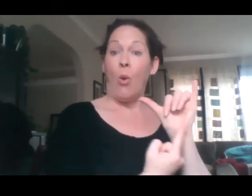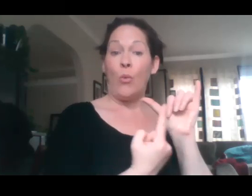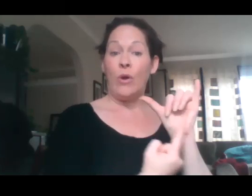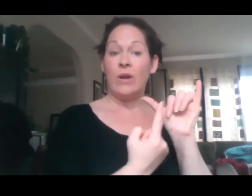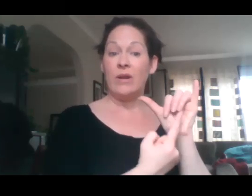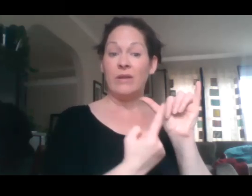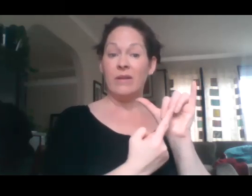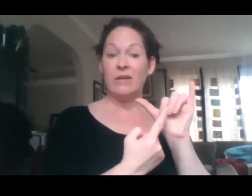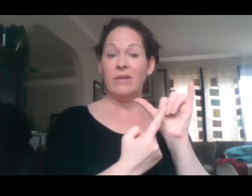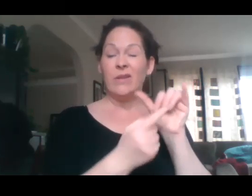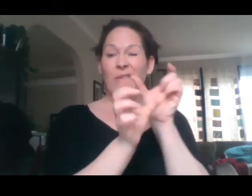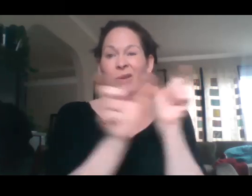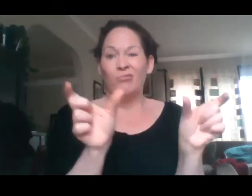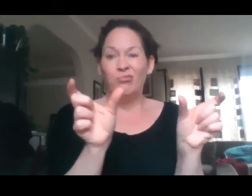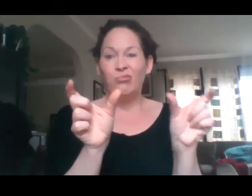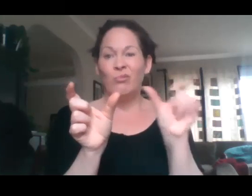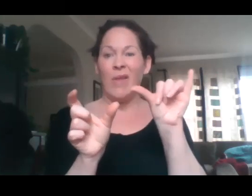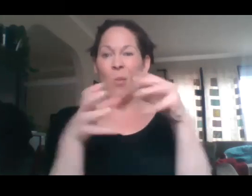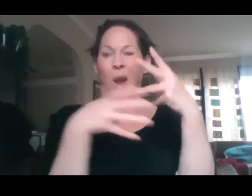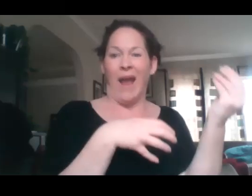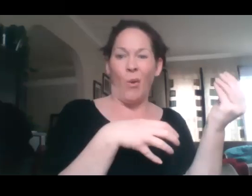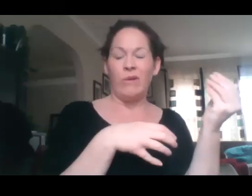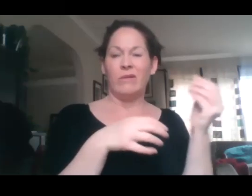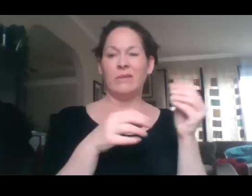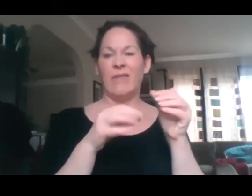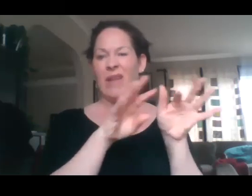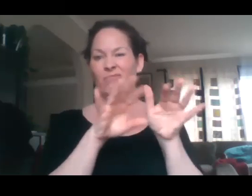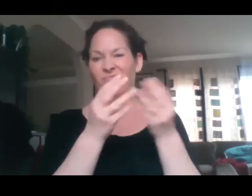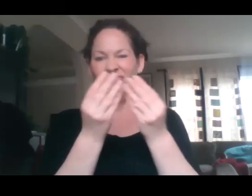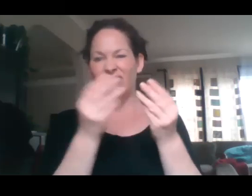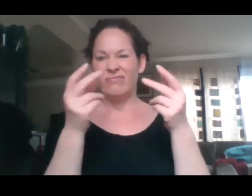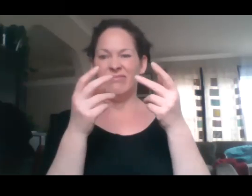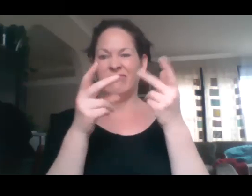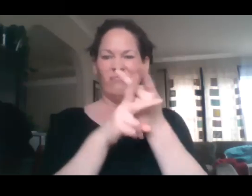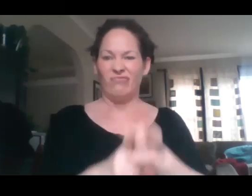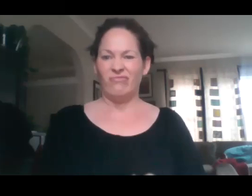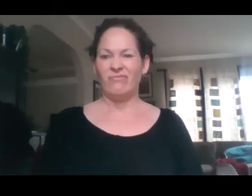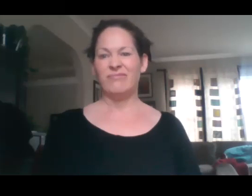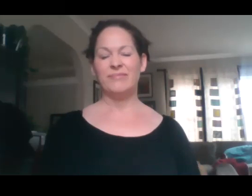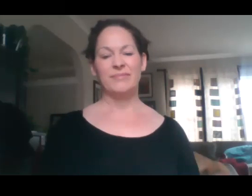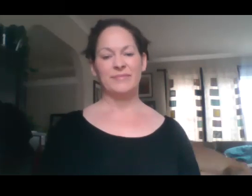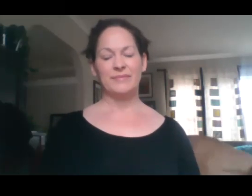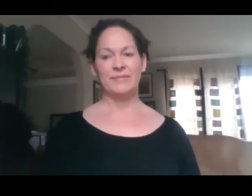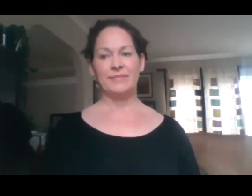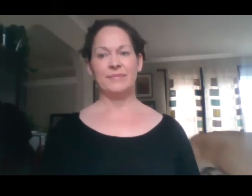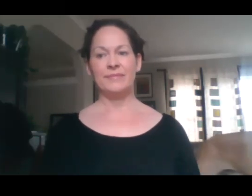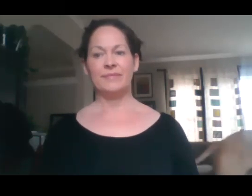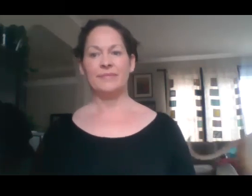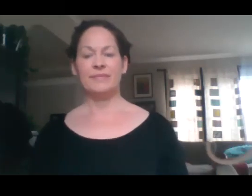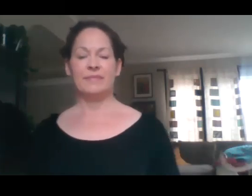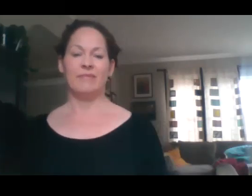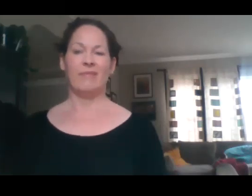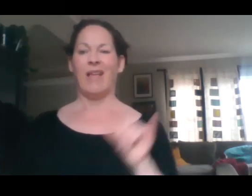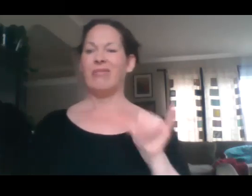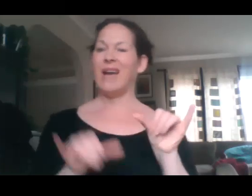terms in here. You got to collect all the terms of y together and then factor it out front. Right? That's a common thing